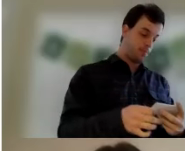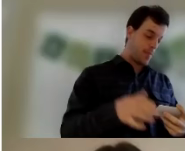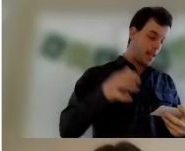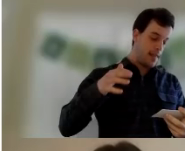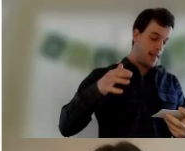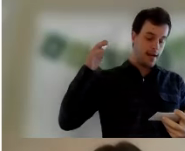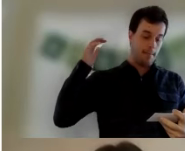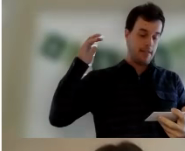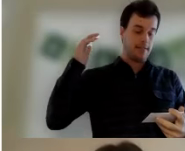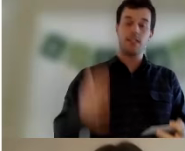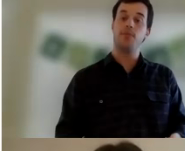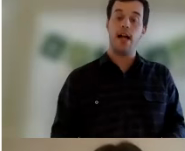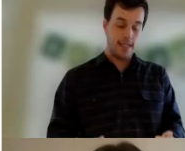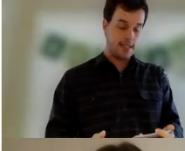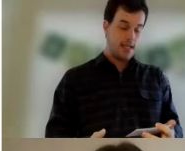I